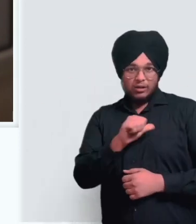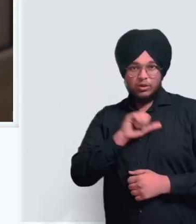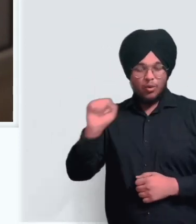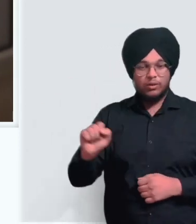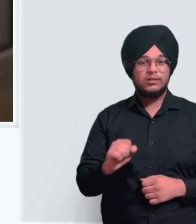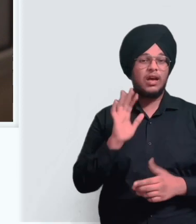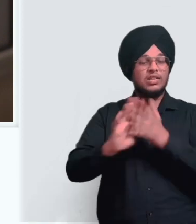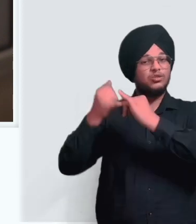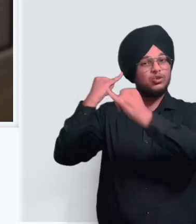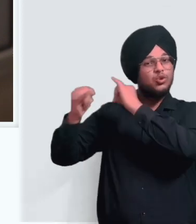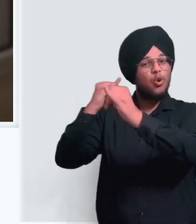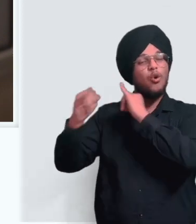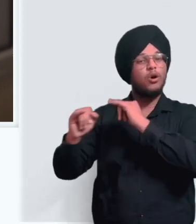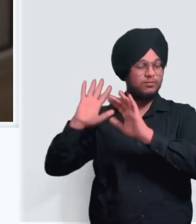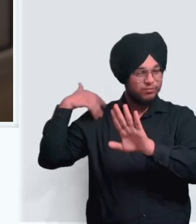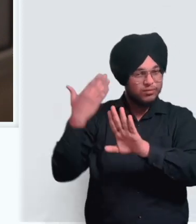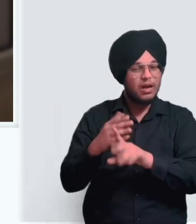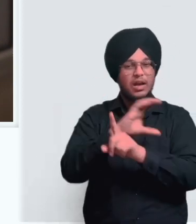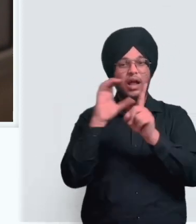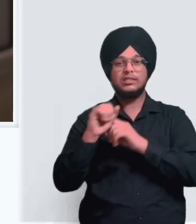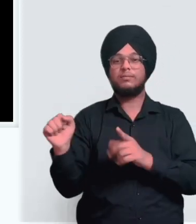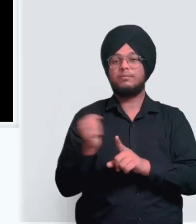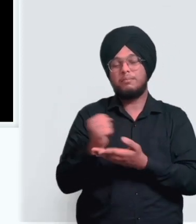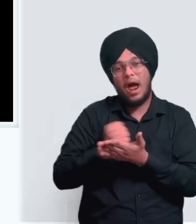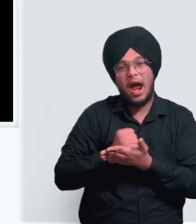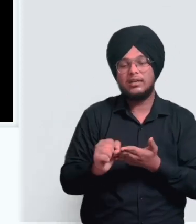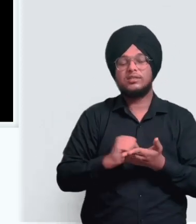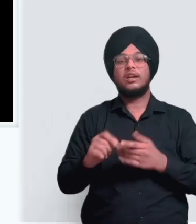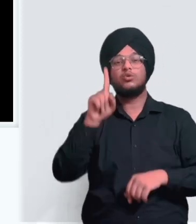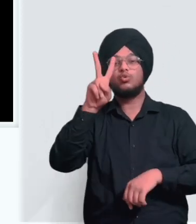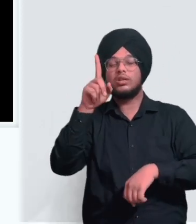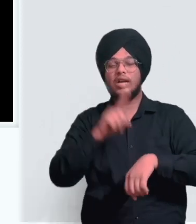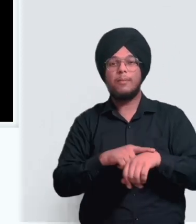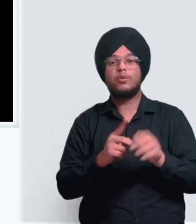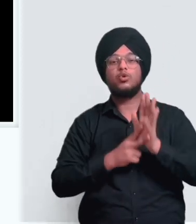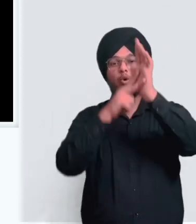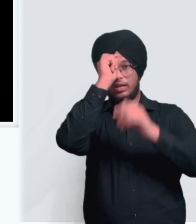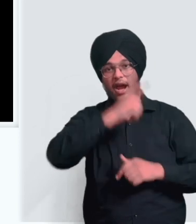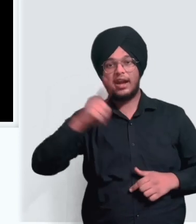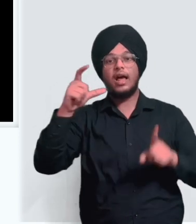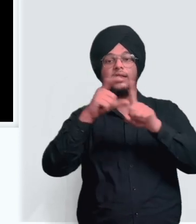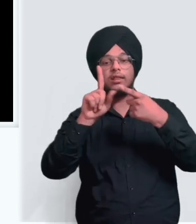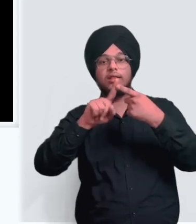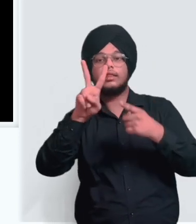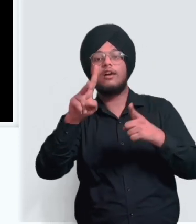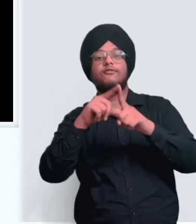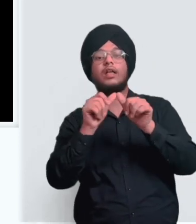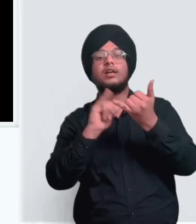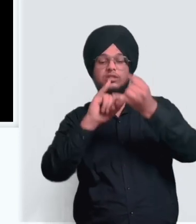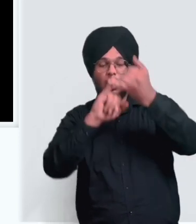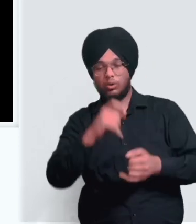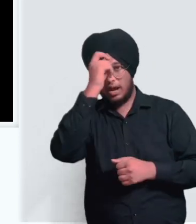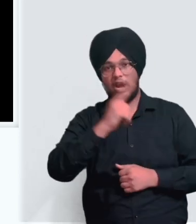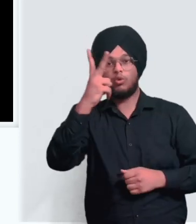attitudes. A wide range of historical and cultural practices, from the Tawaiffs of North India to the Devdasi from South India,